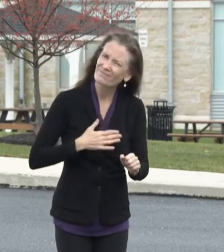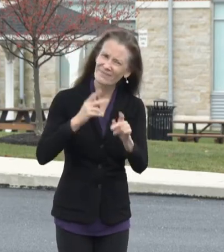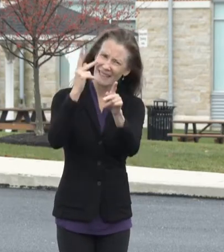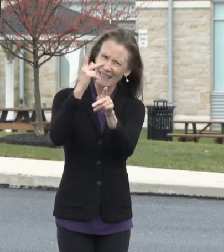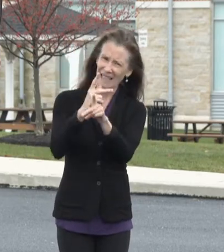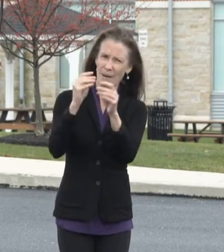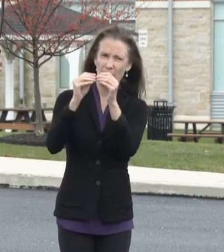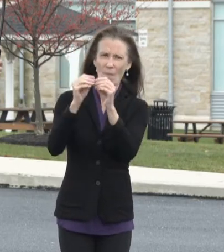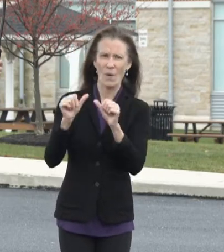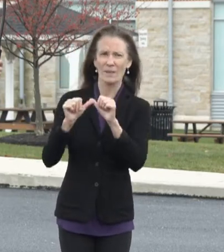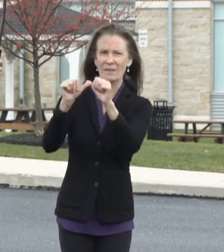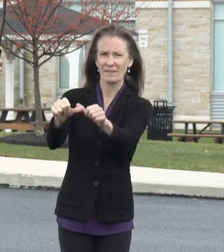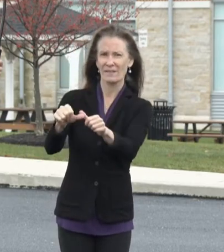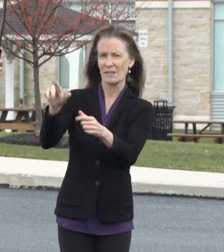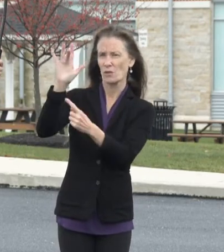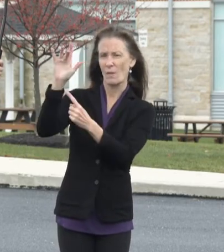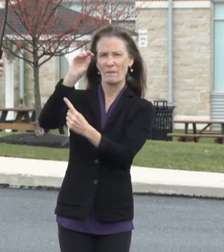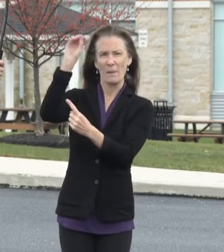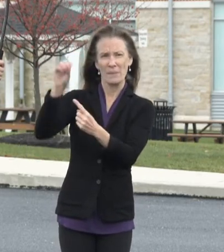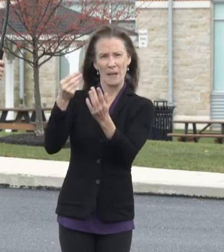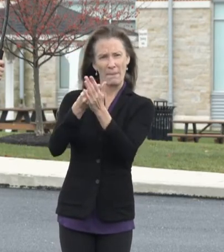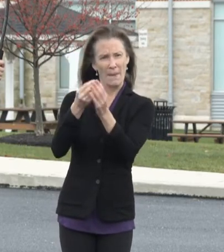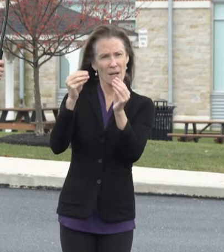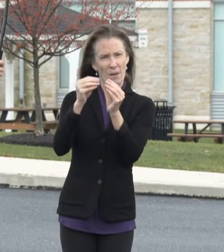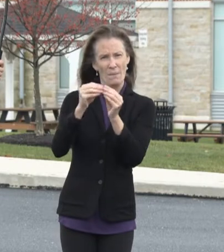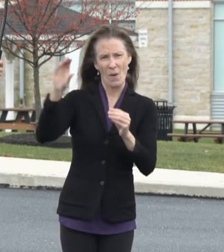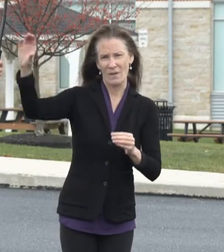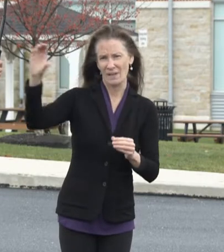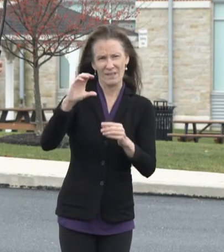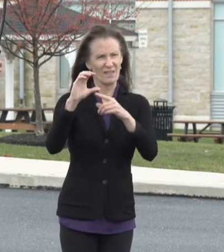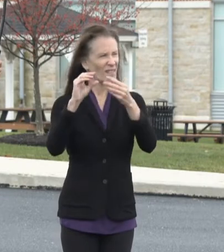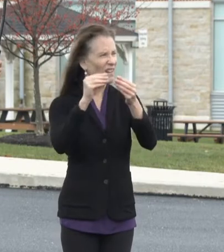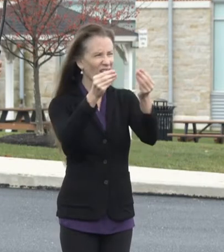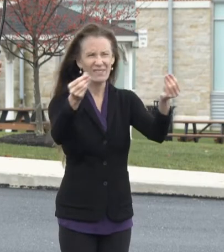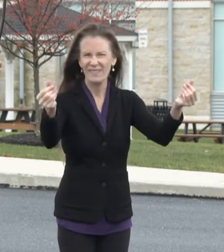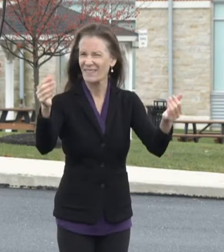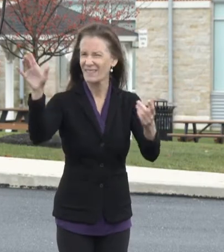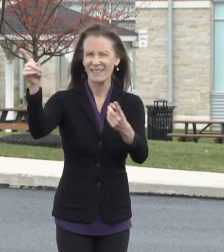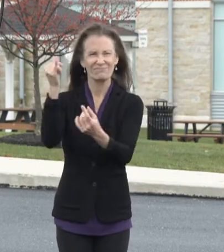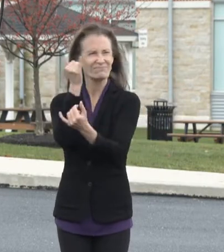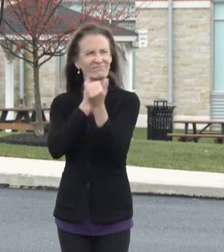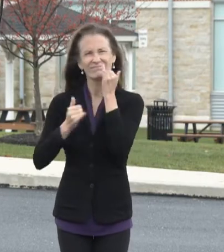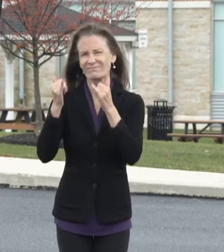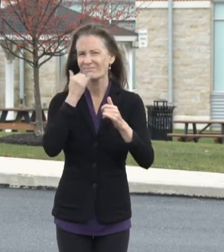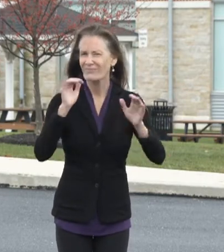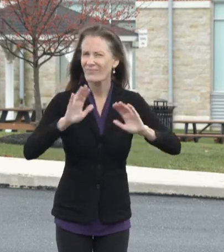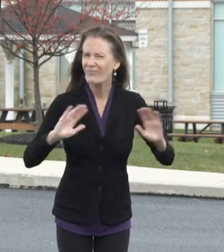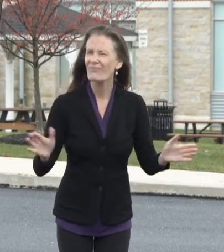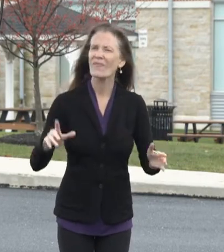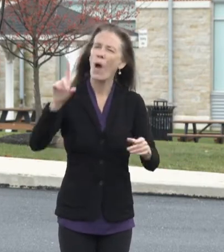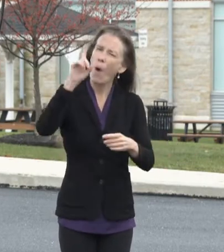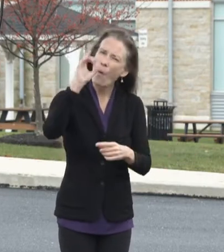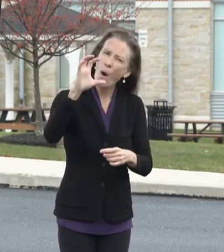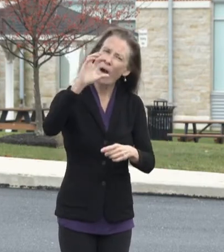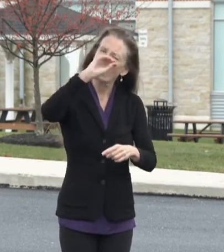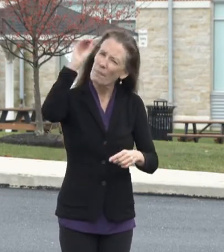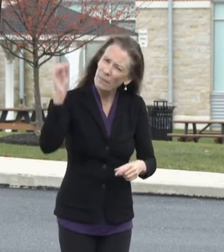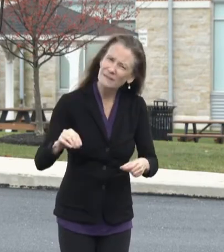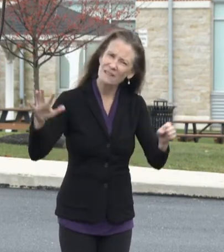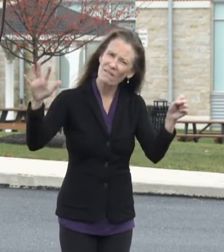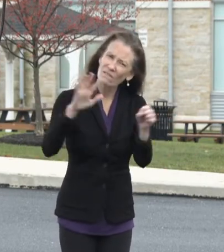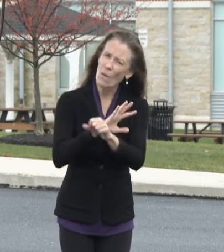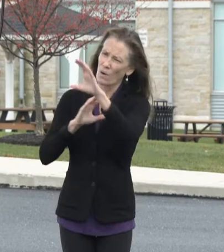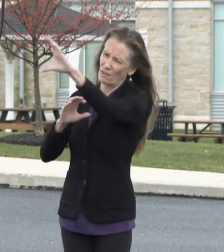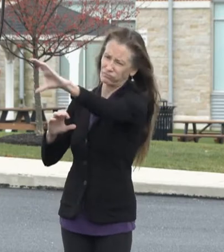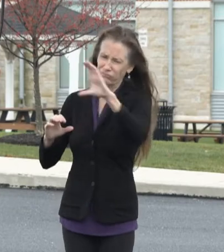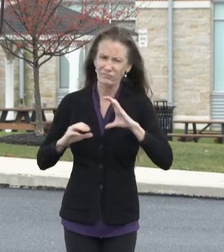cost share on some states and to instead authorize a 100% federal funding for all states and territories